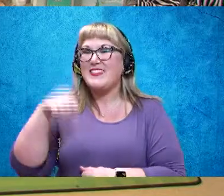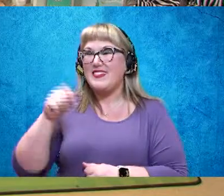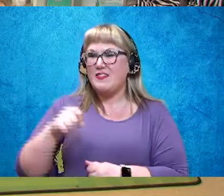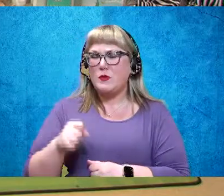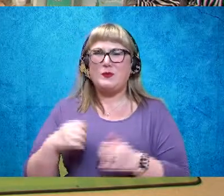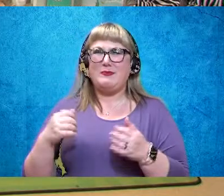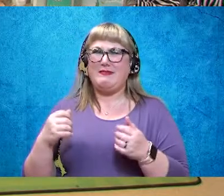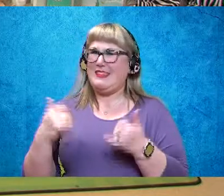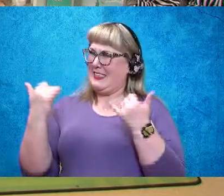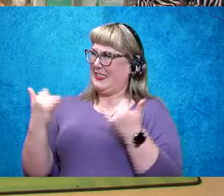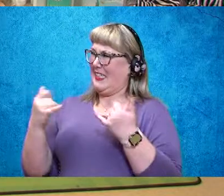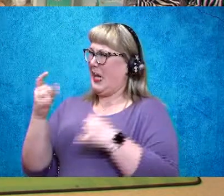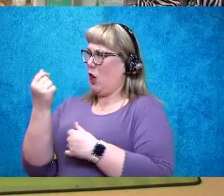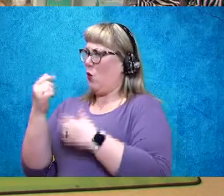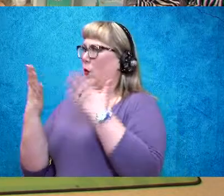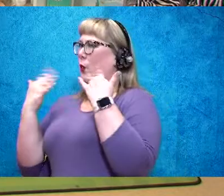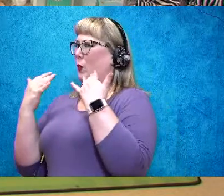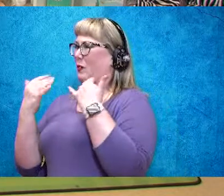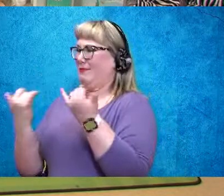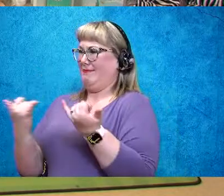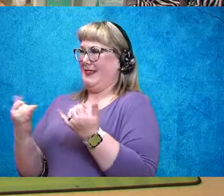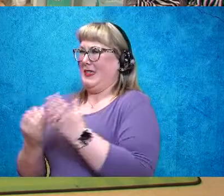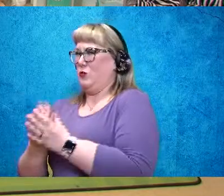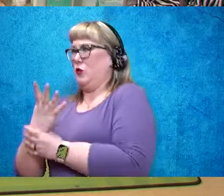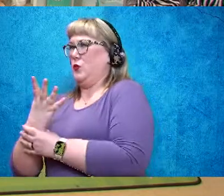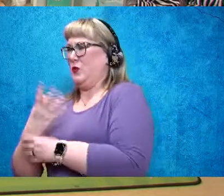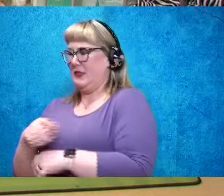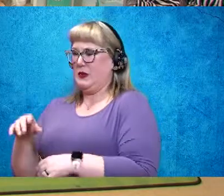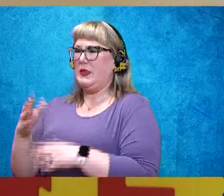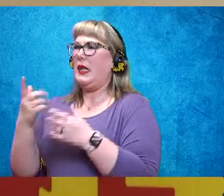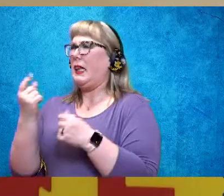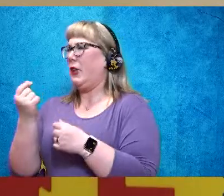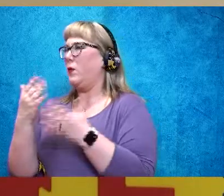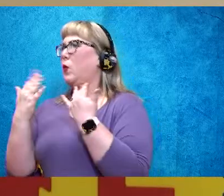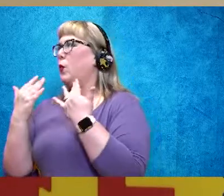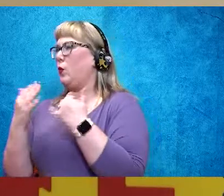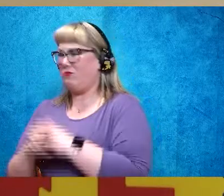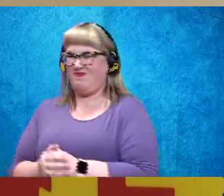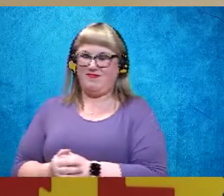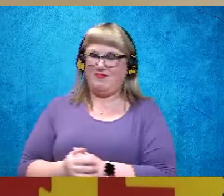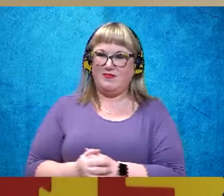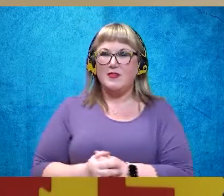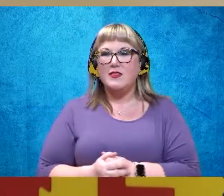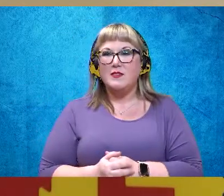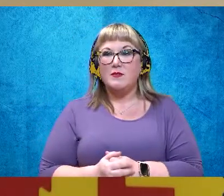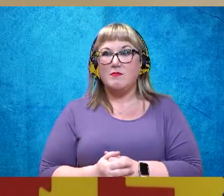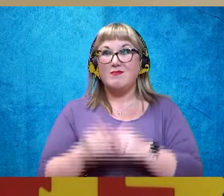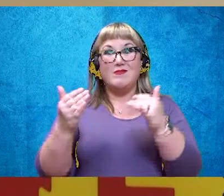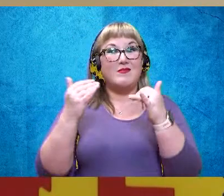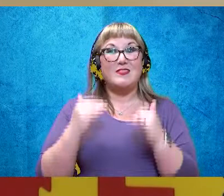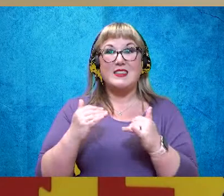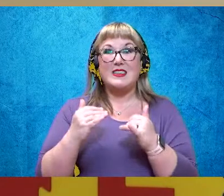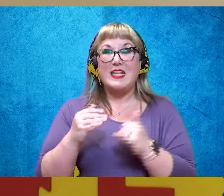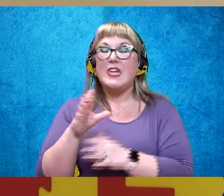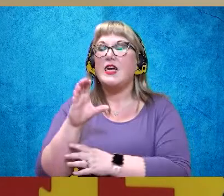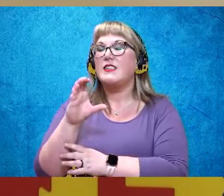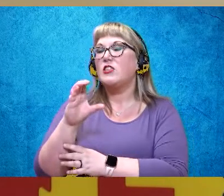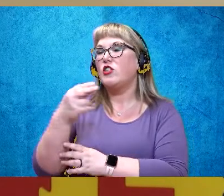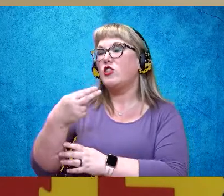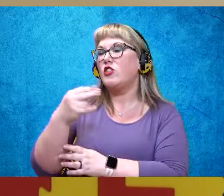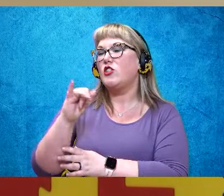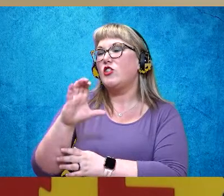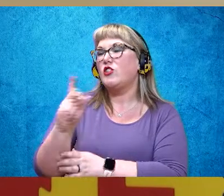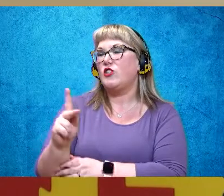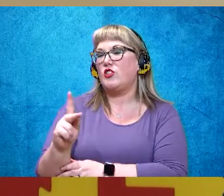this morning to put on our swimsuits because we're in spring. Oh, my next word is chick,